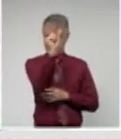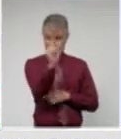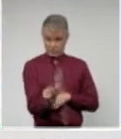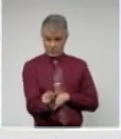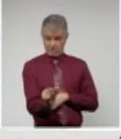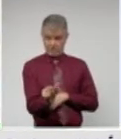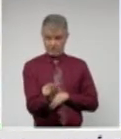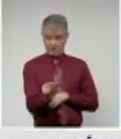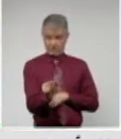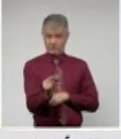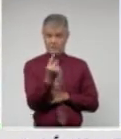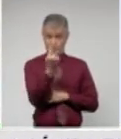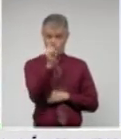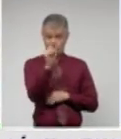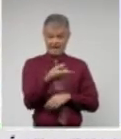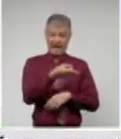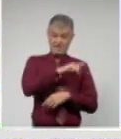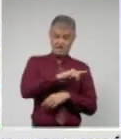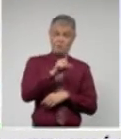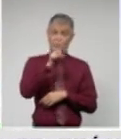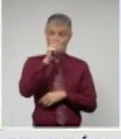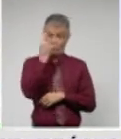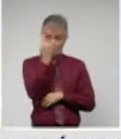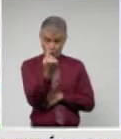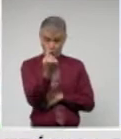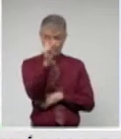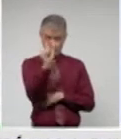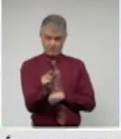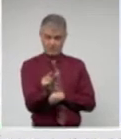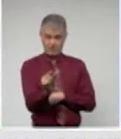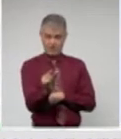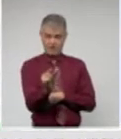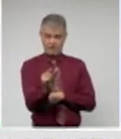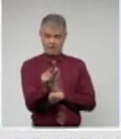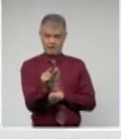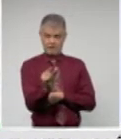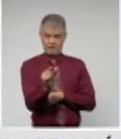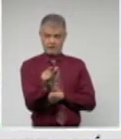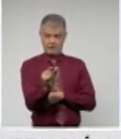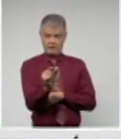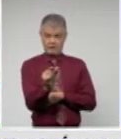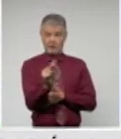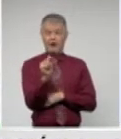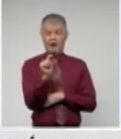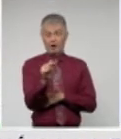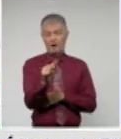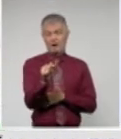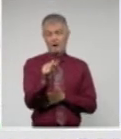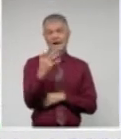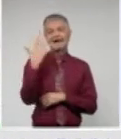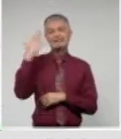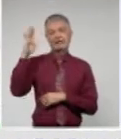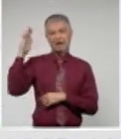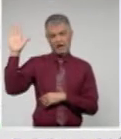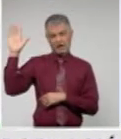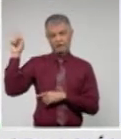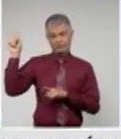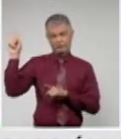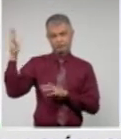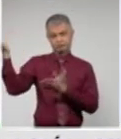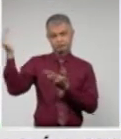are female, representing 49.8% of all diagnosed cases on the island.